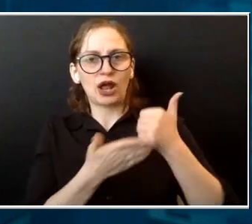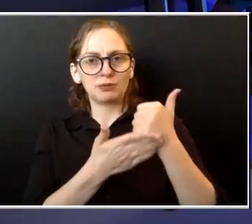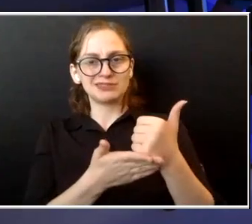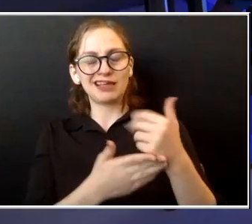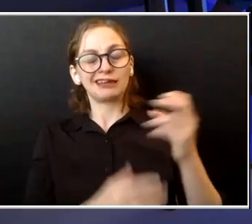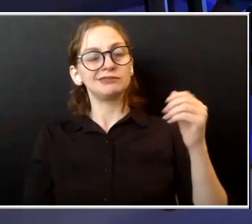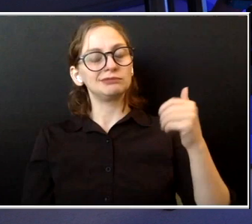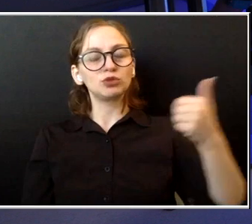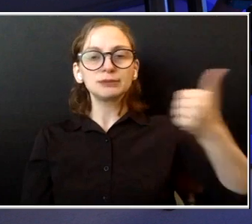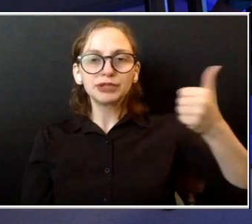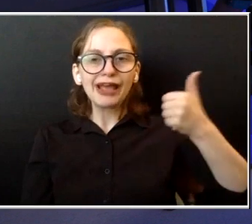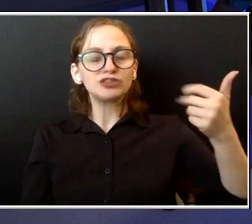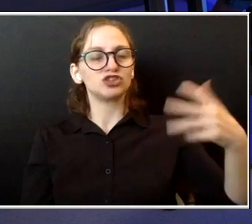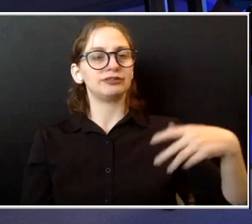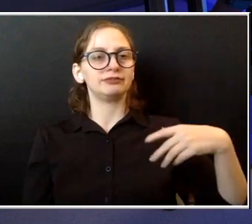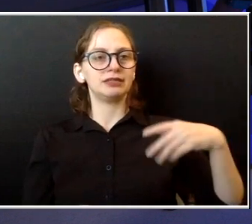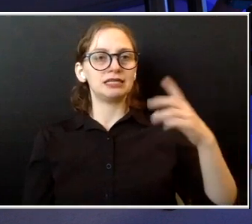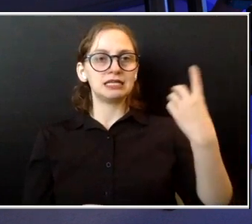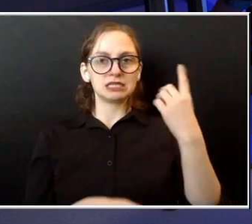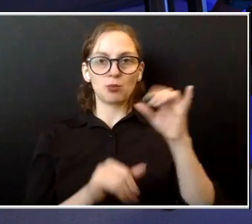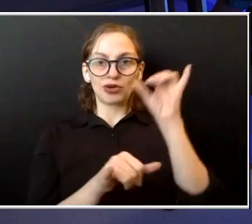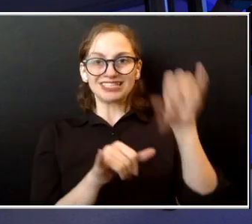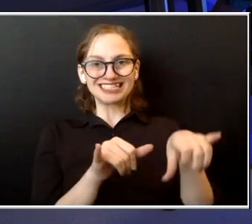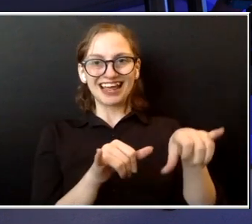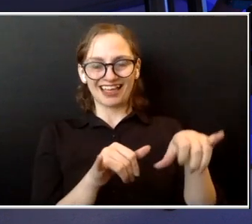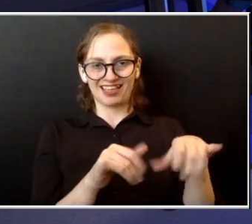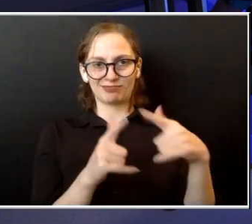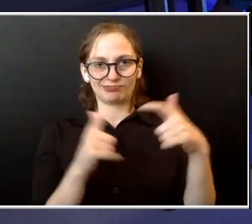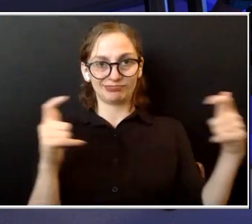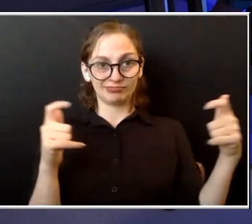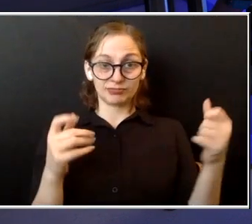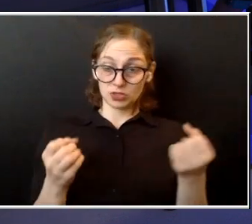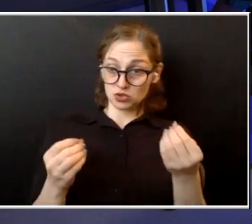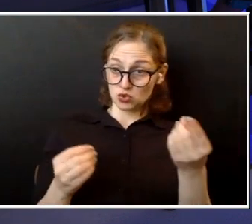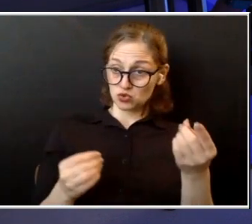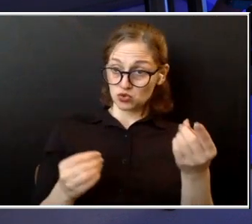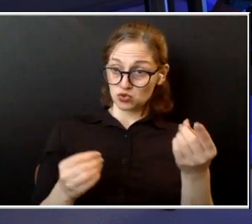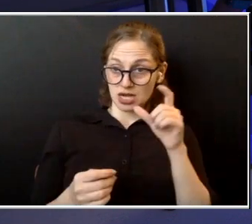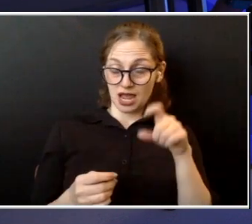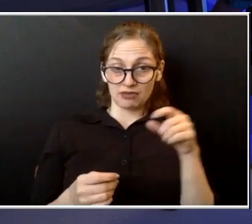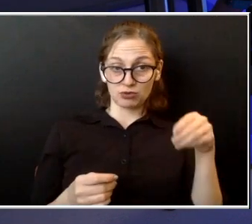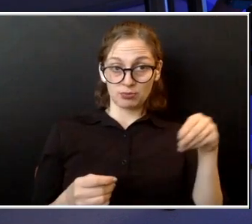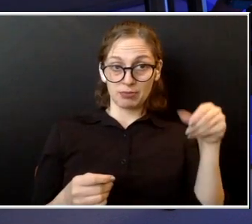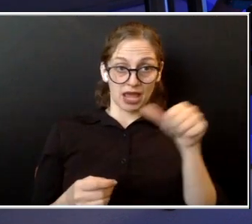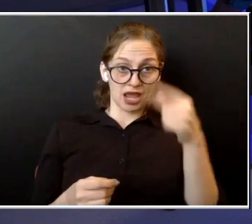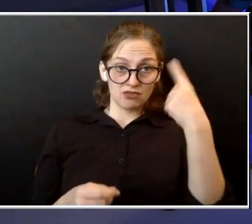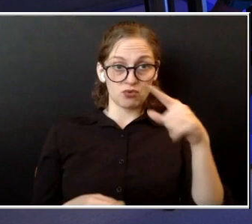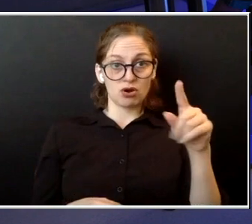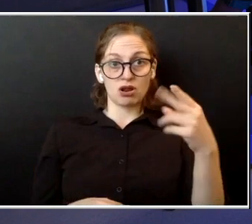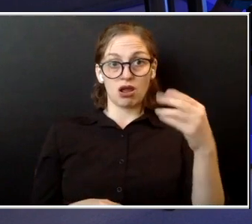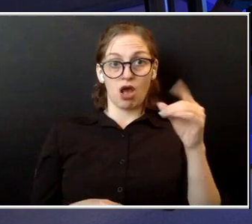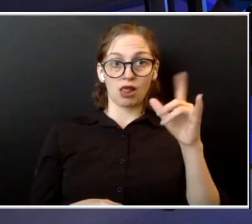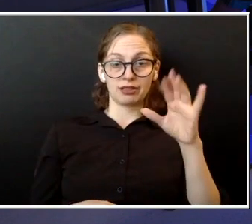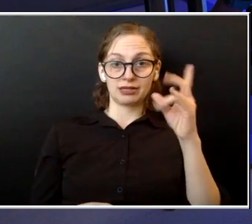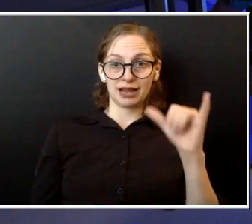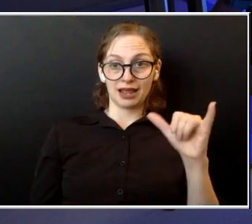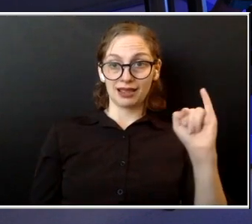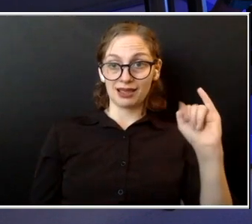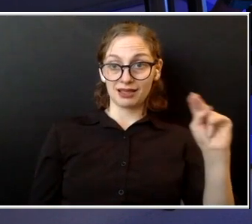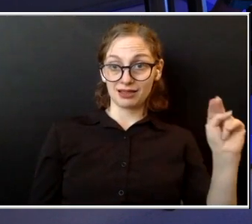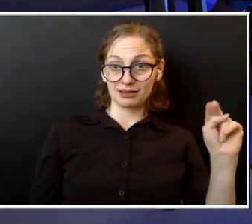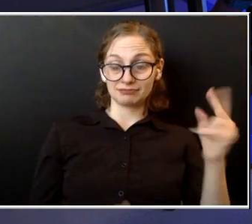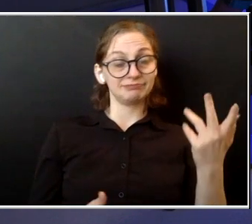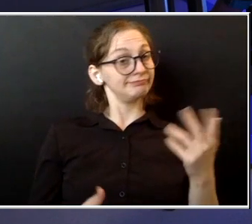So so really, you didn't have to pay for the Holiday Inn or anything like that. You're all good. Yeah, we're good. Awesome. I'll